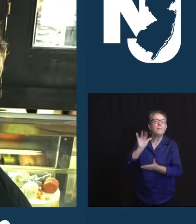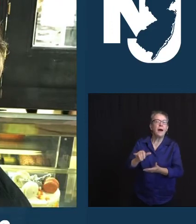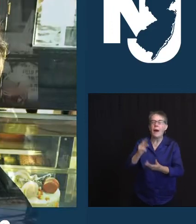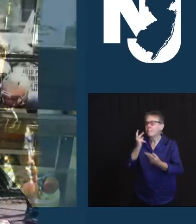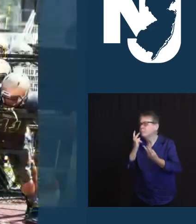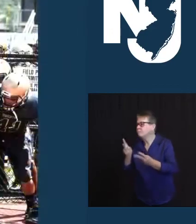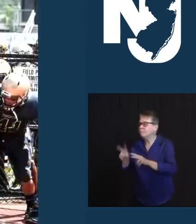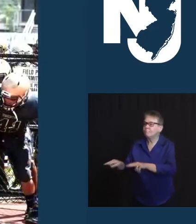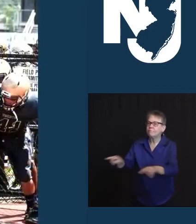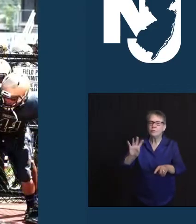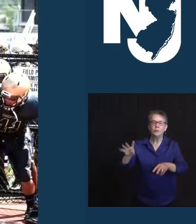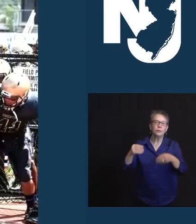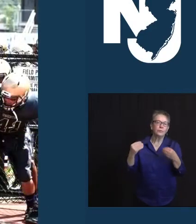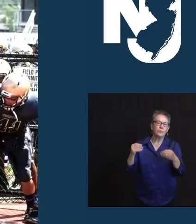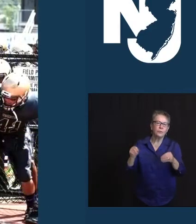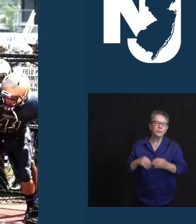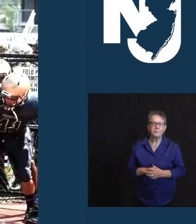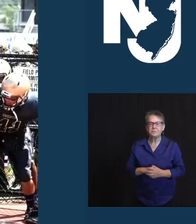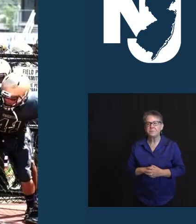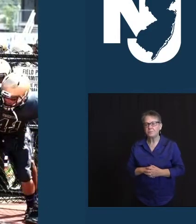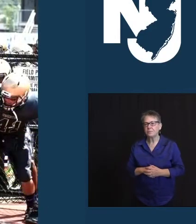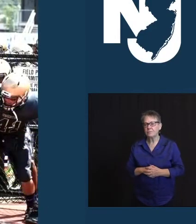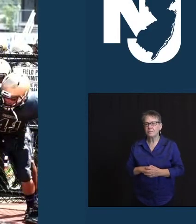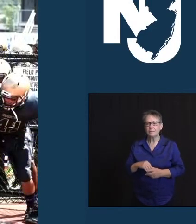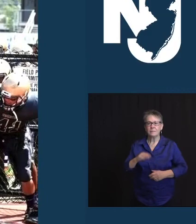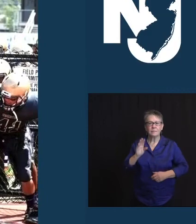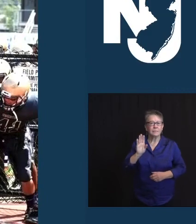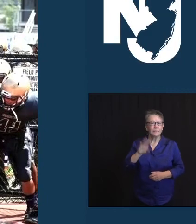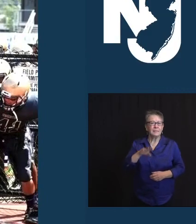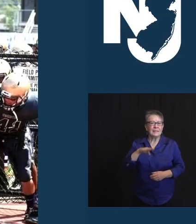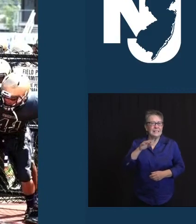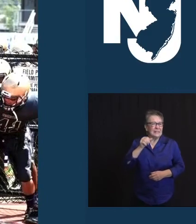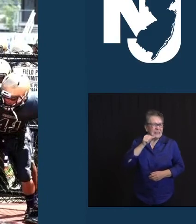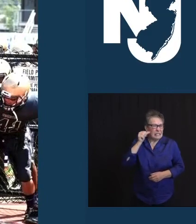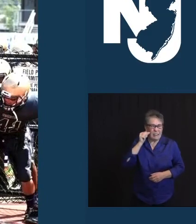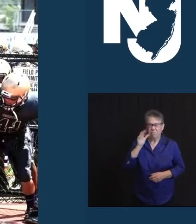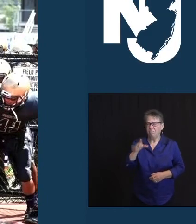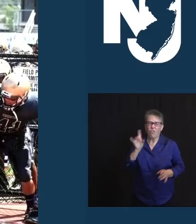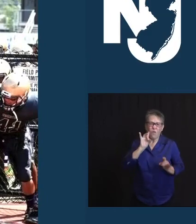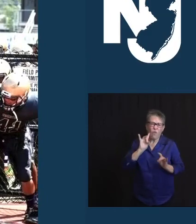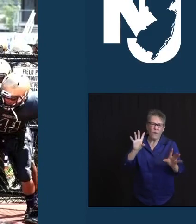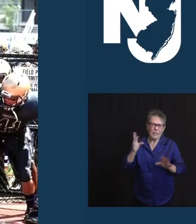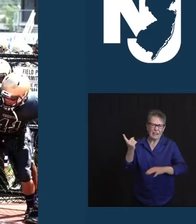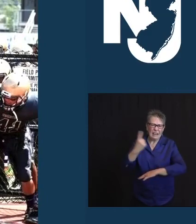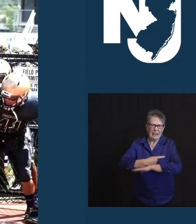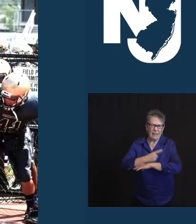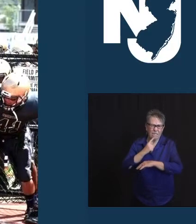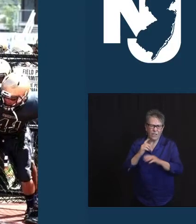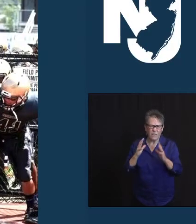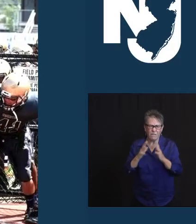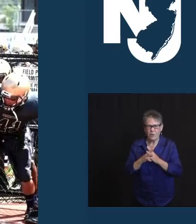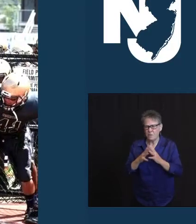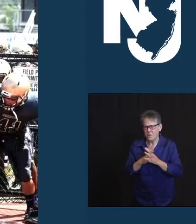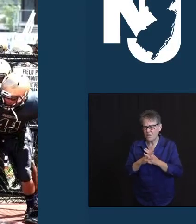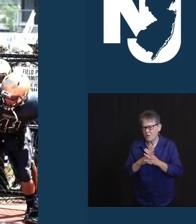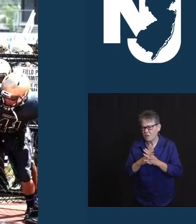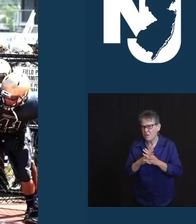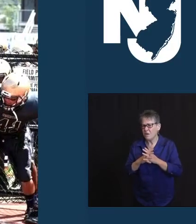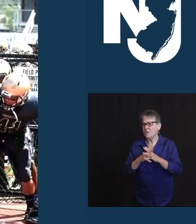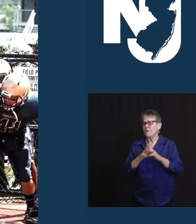Next, yesterday was not a good day for the football teams that most New Jerseyans root for. However, we would be